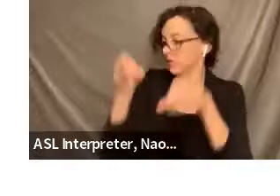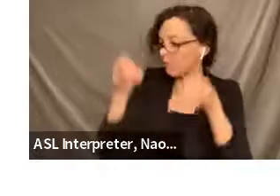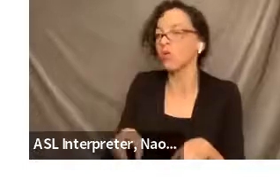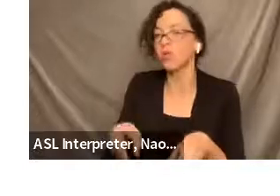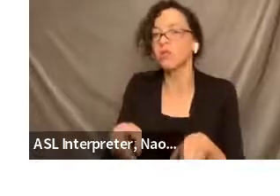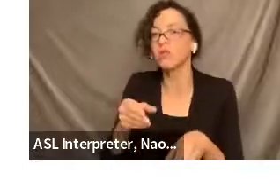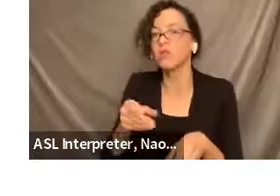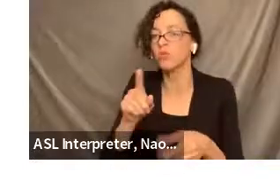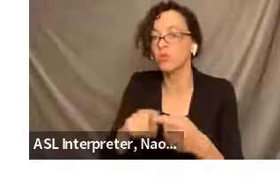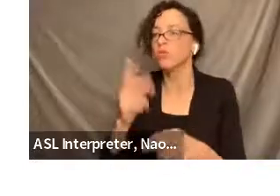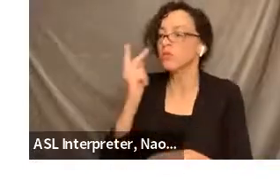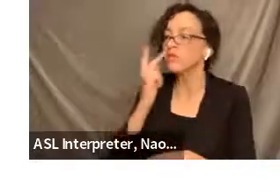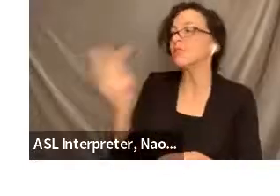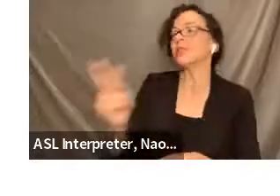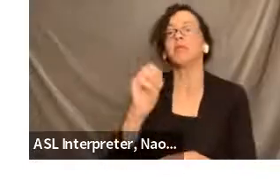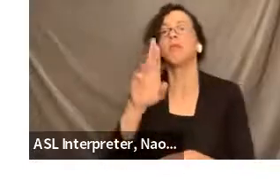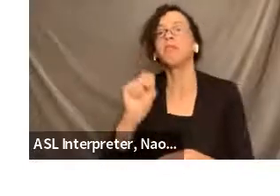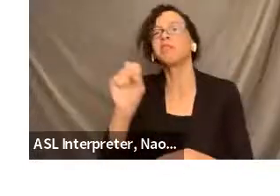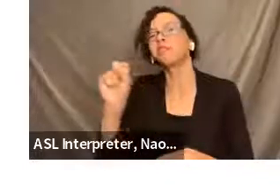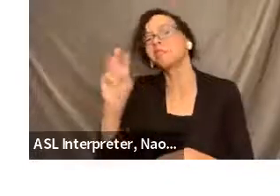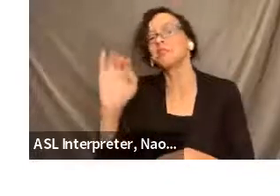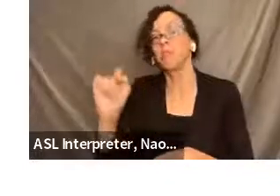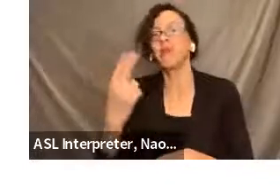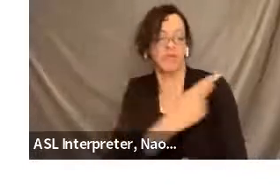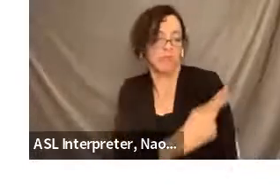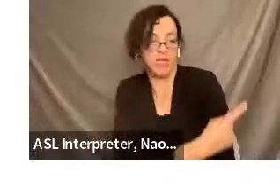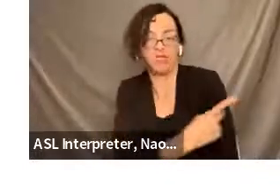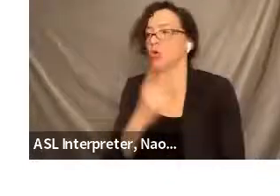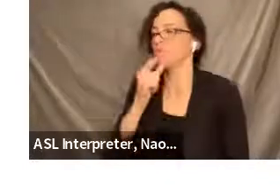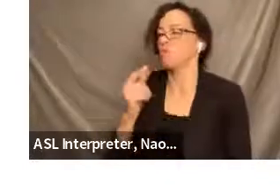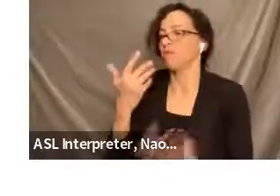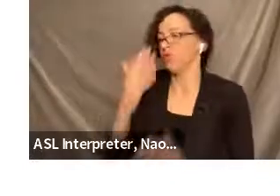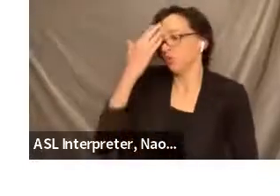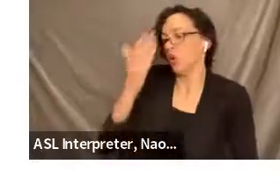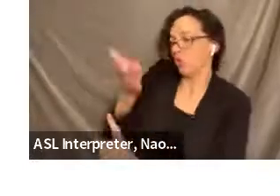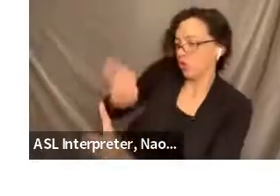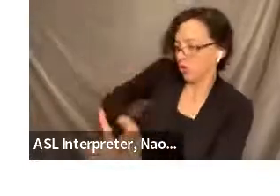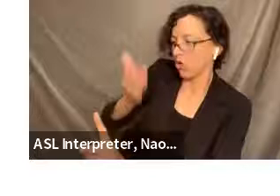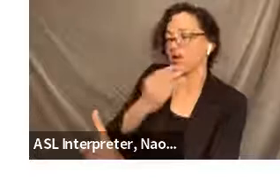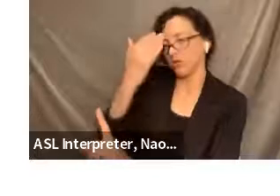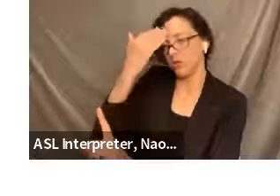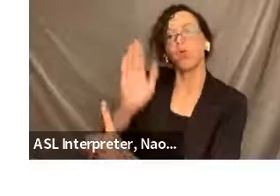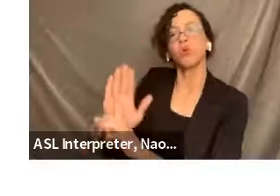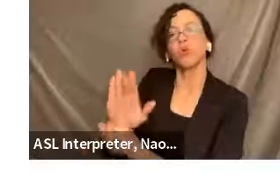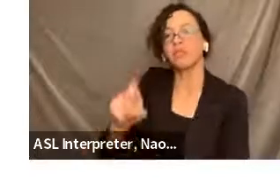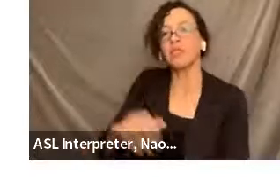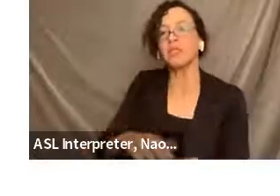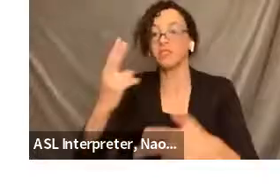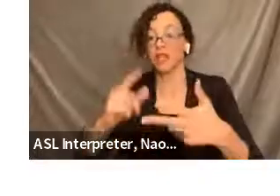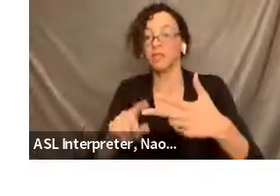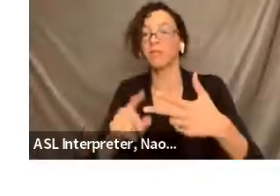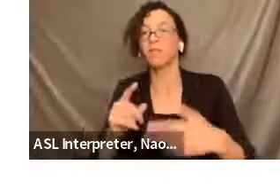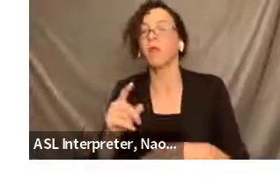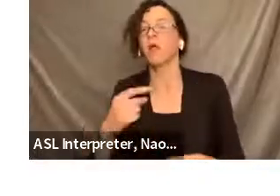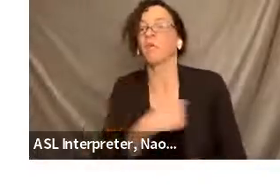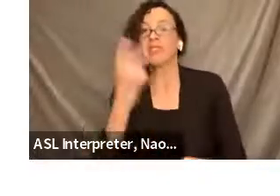knows her needs. And the second route we see is with dispatch center clinicians. And what we see is